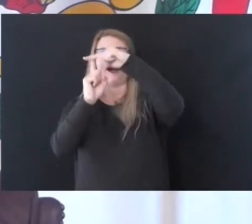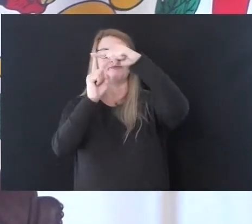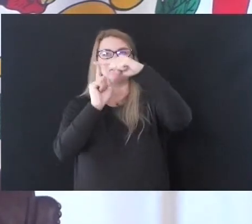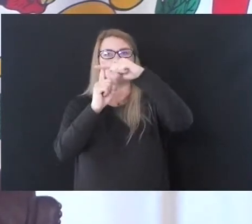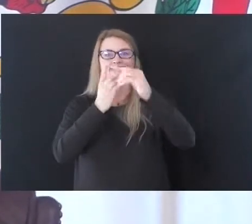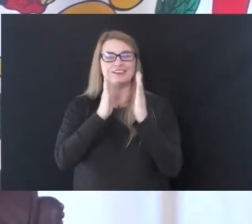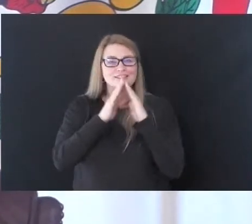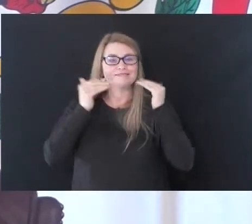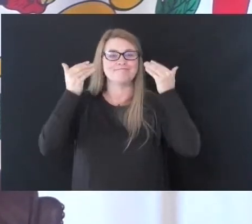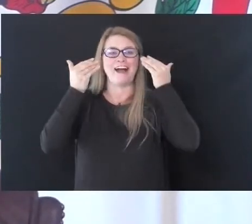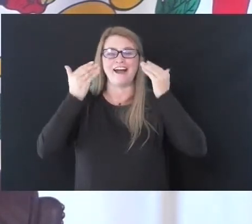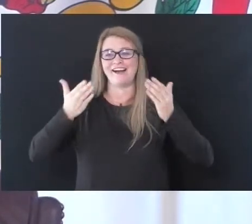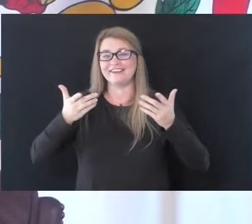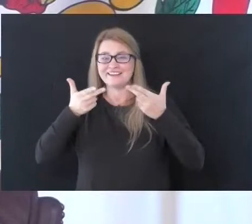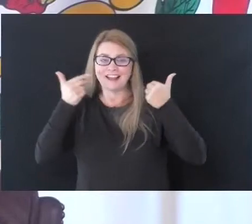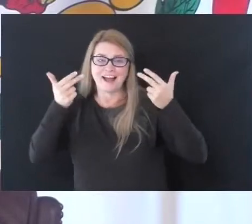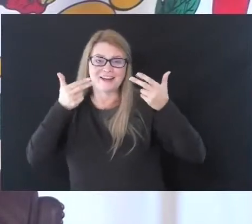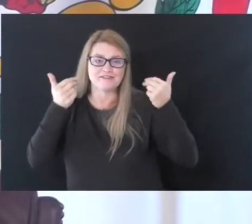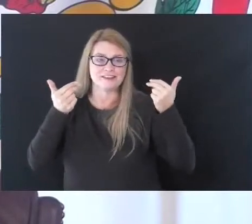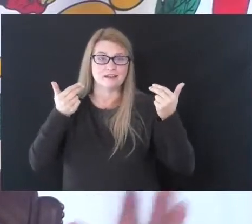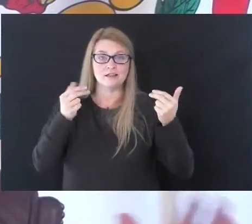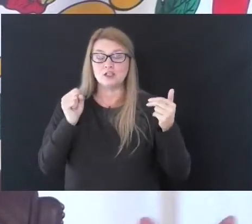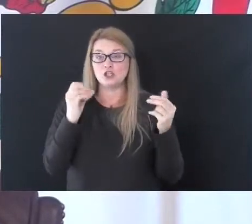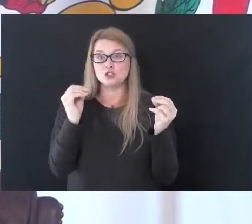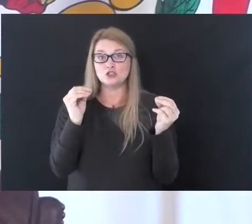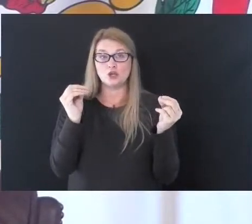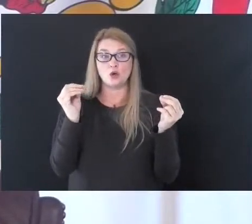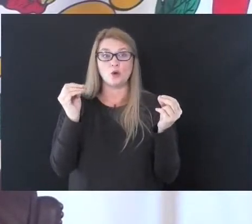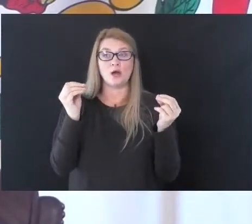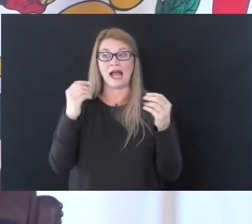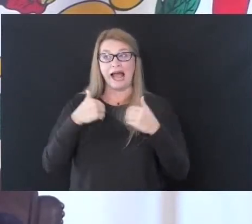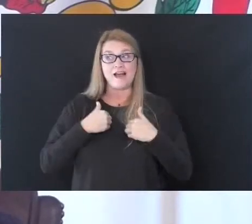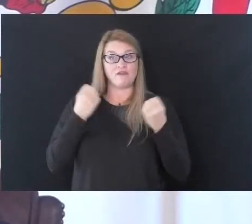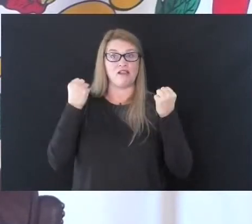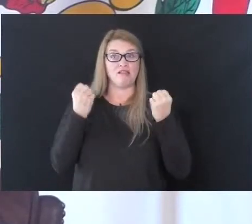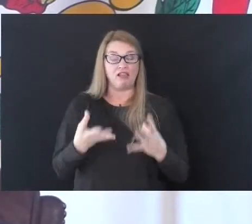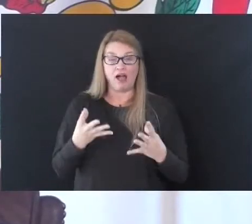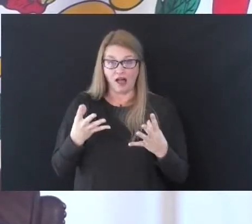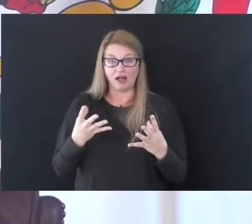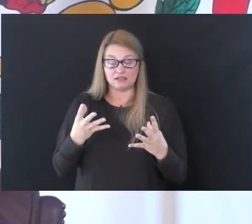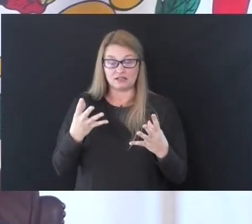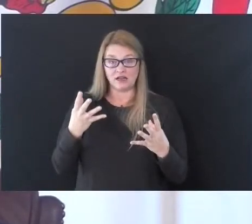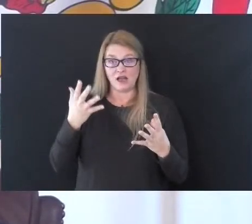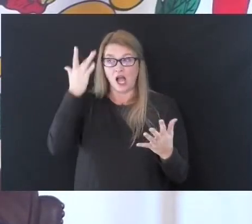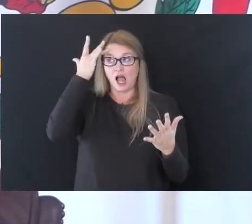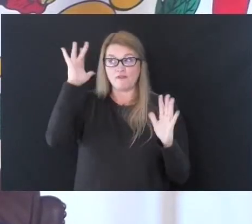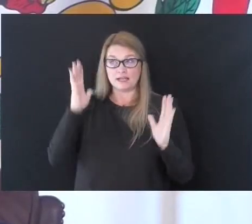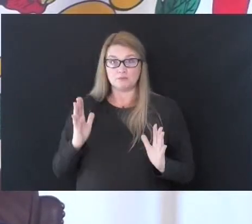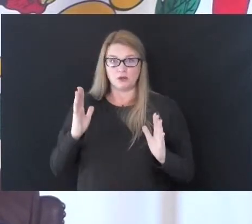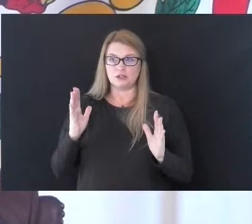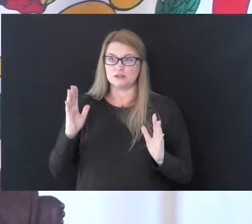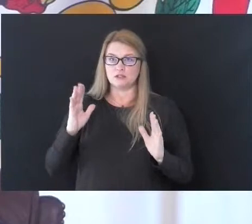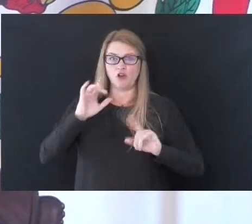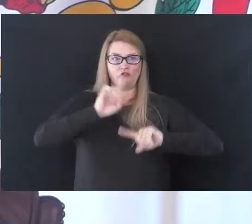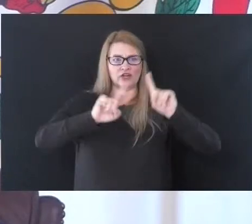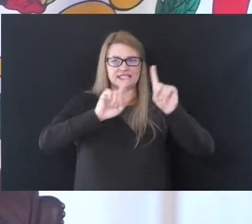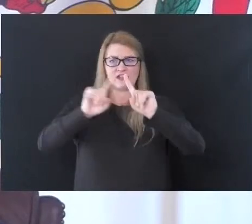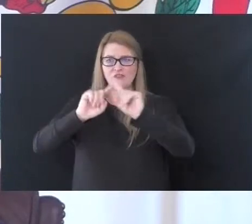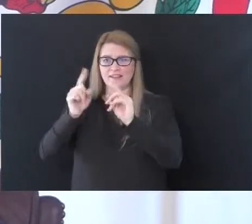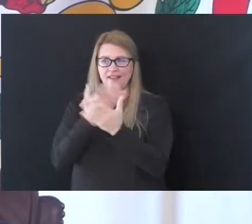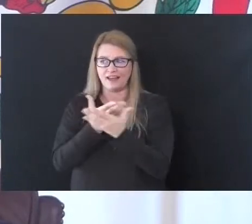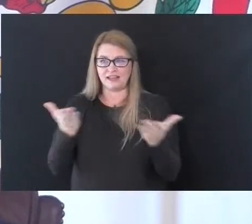and to laugh. And so, you know, I deal with a lot of experts all the time on a lot of different things and everything,